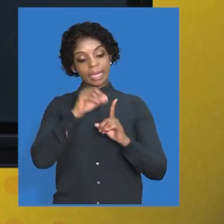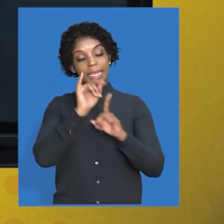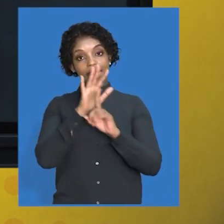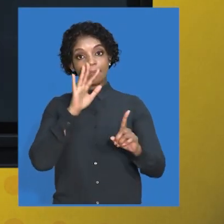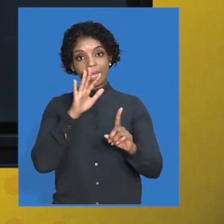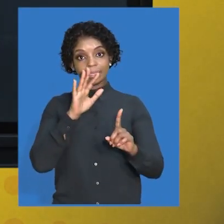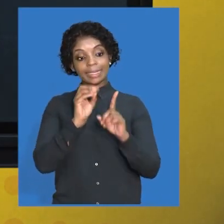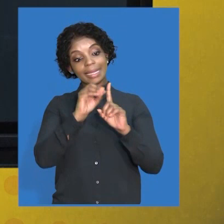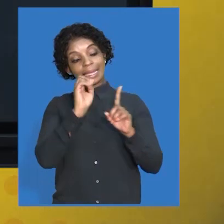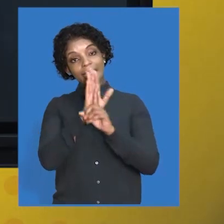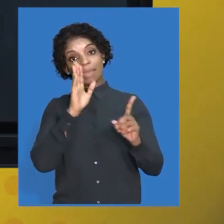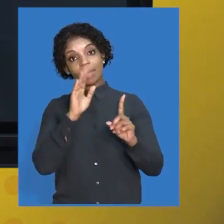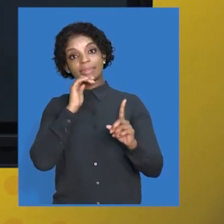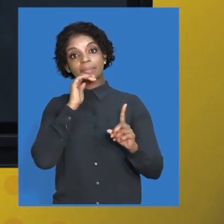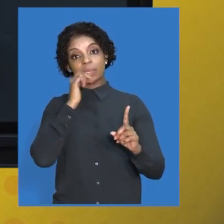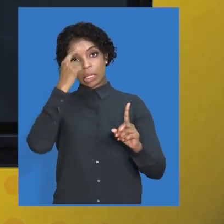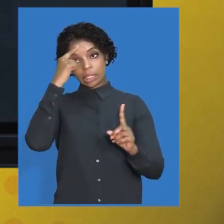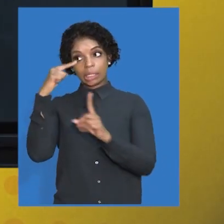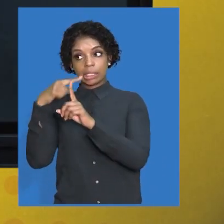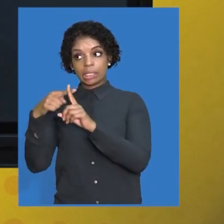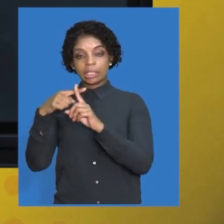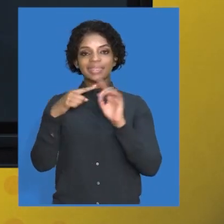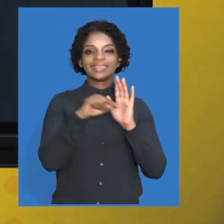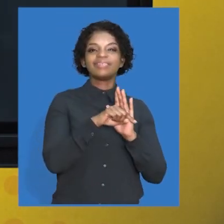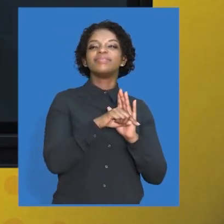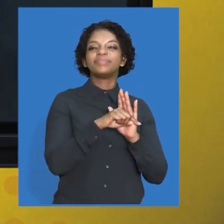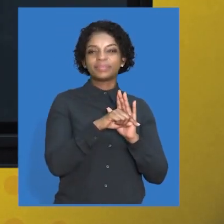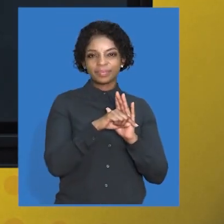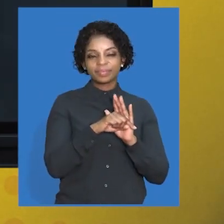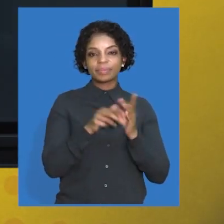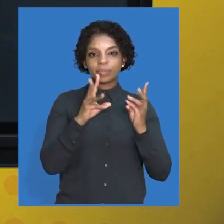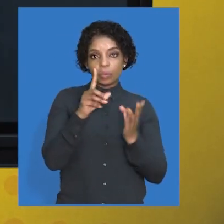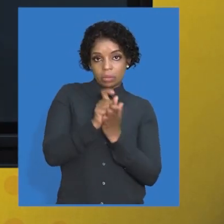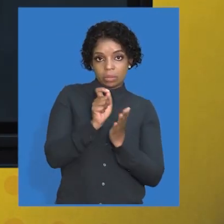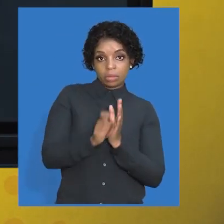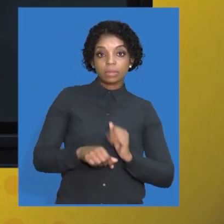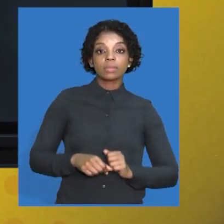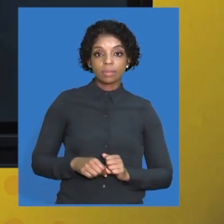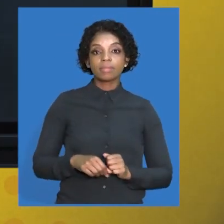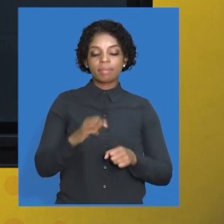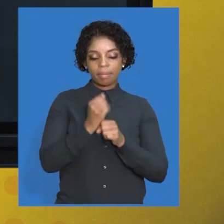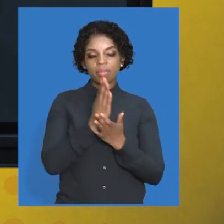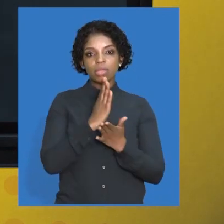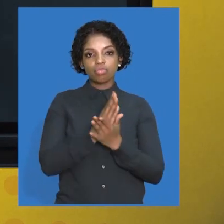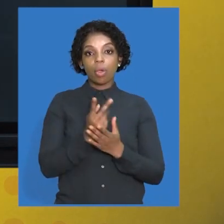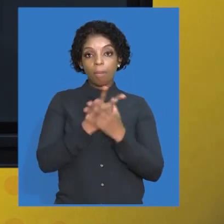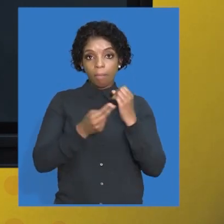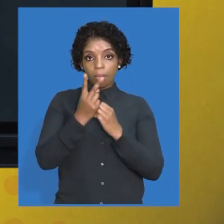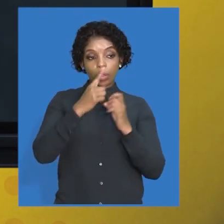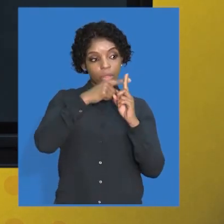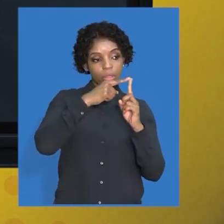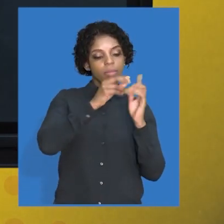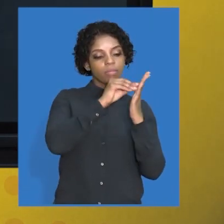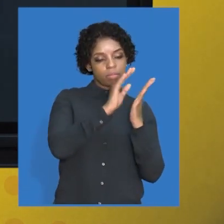and disadvantages in your answer there. So make sure that you mention both of them, unless